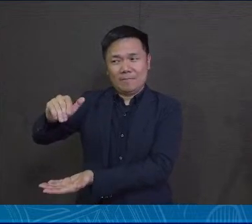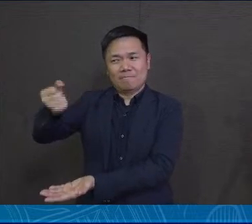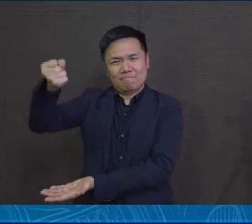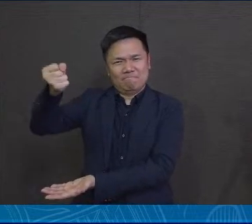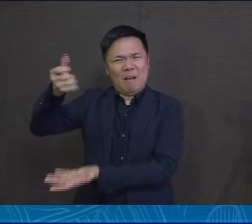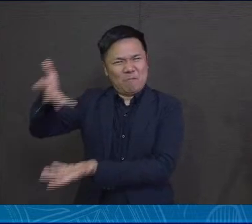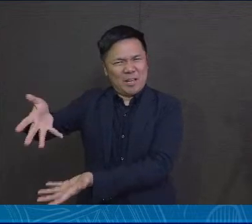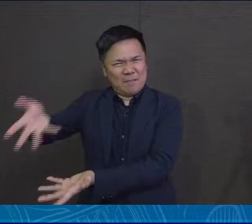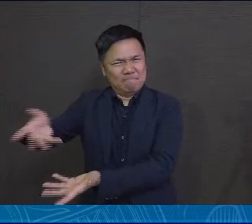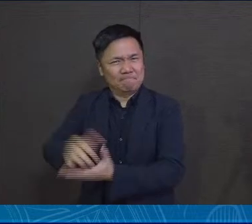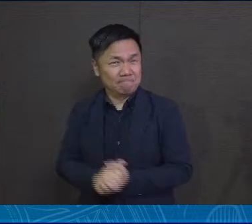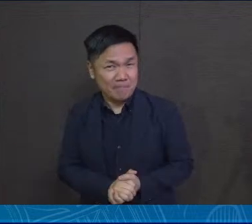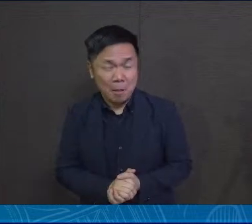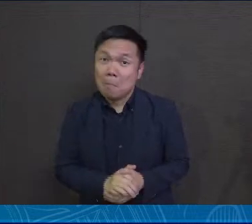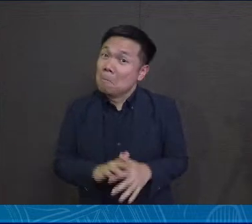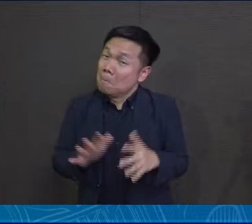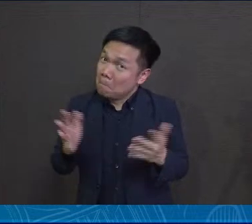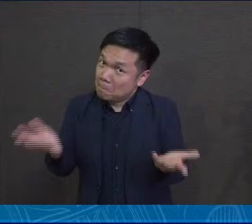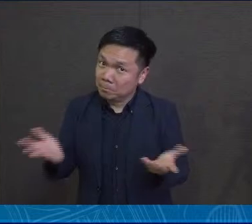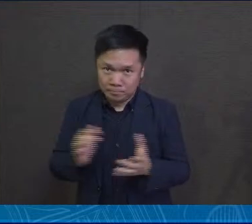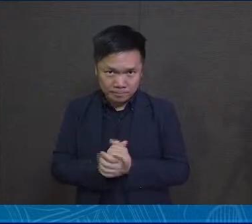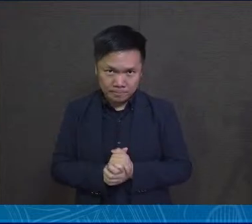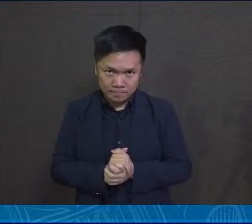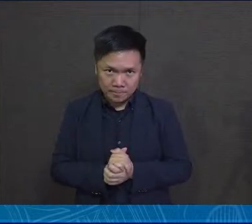if these, I'll say,